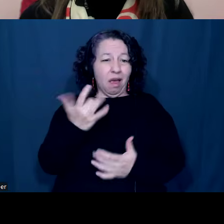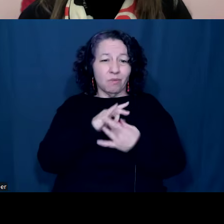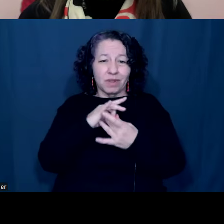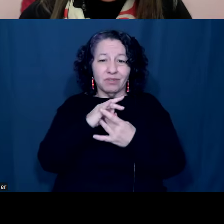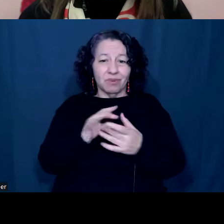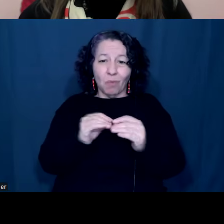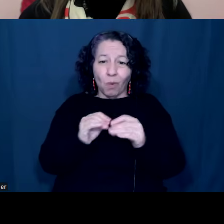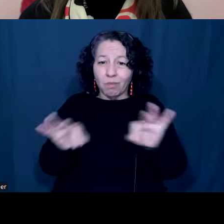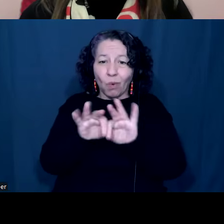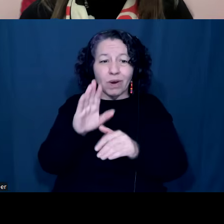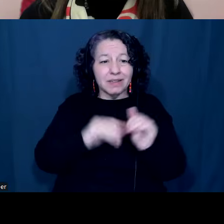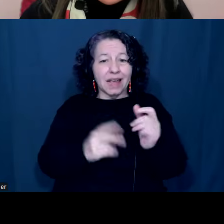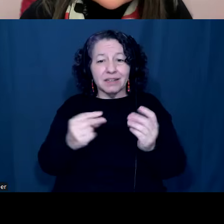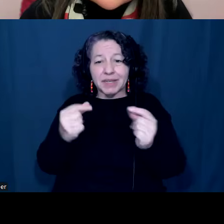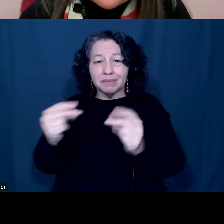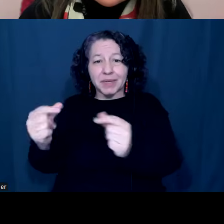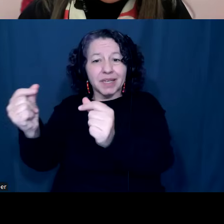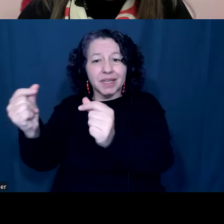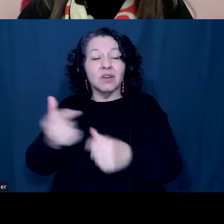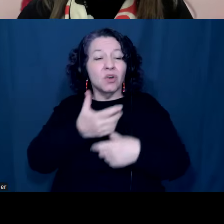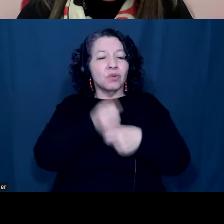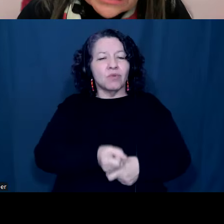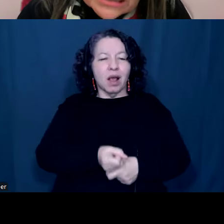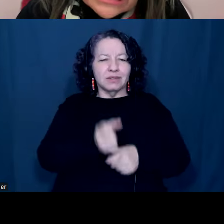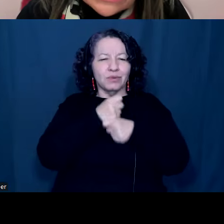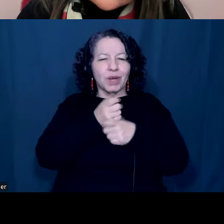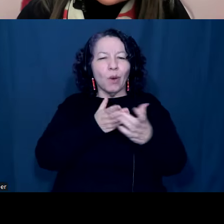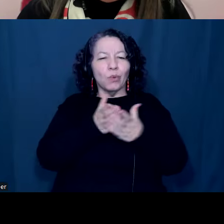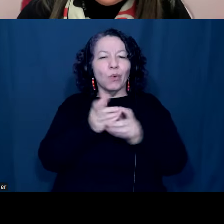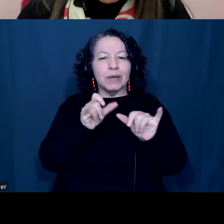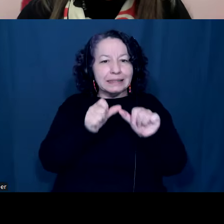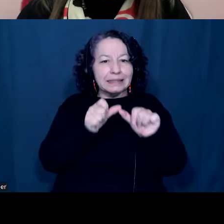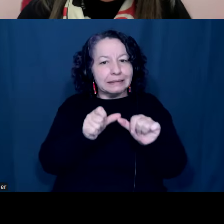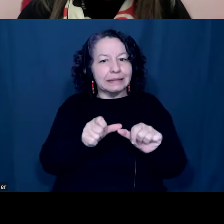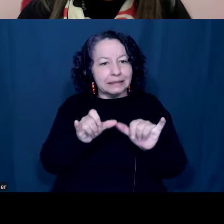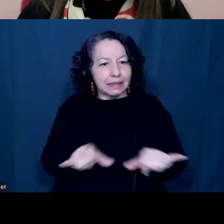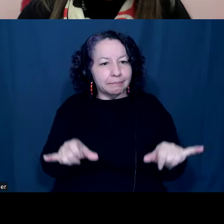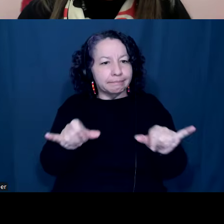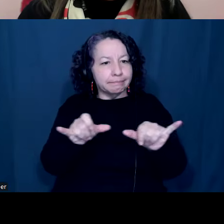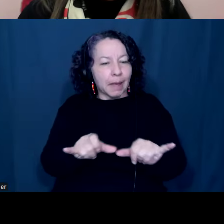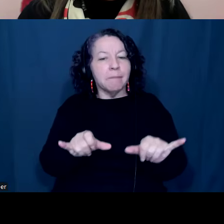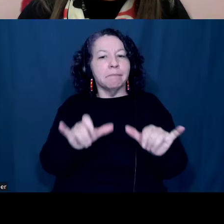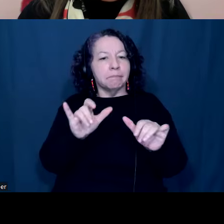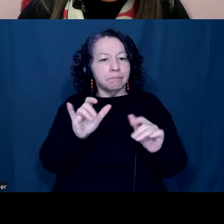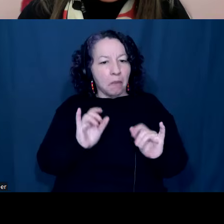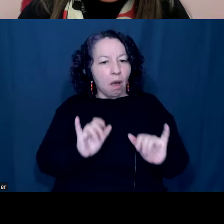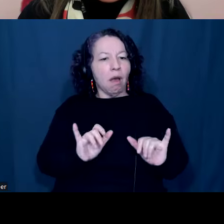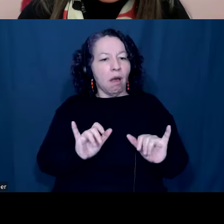Trust is built through consistency, humility, and listening.